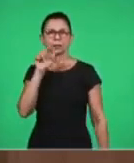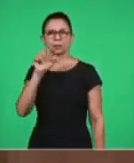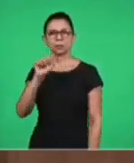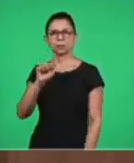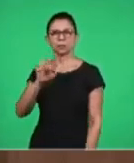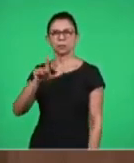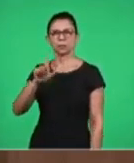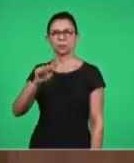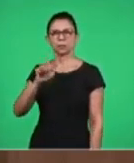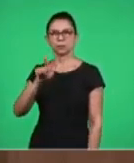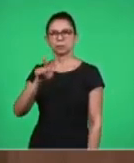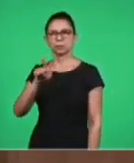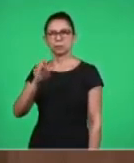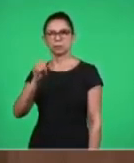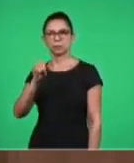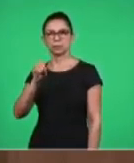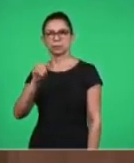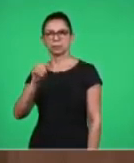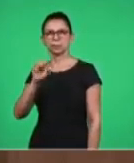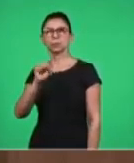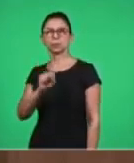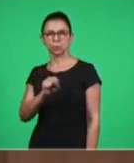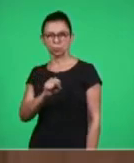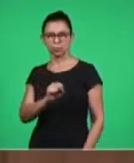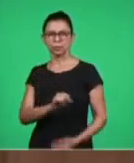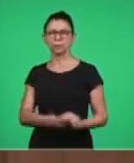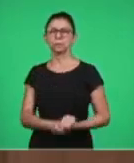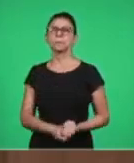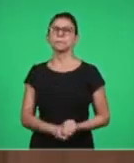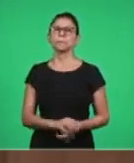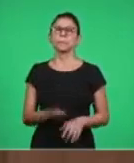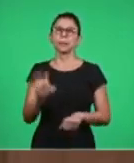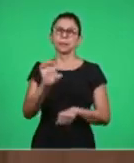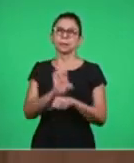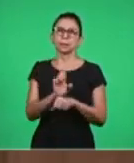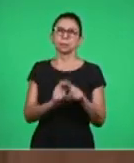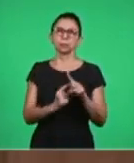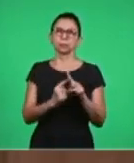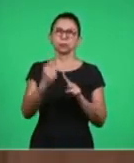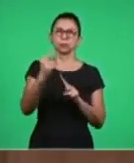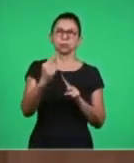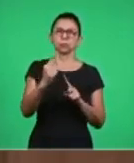Brazil. And we had states that produced most,